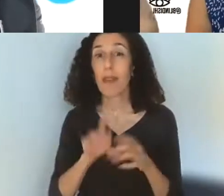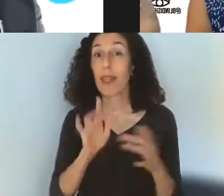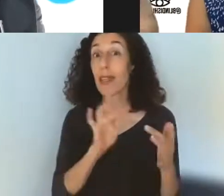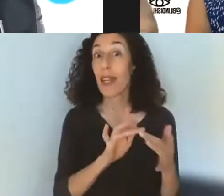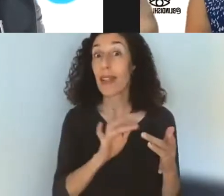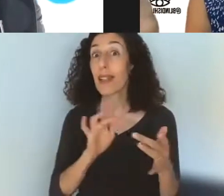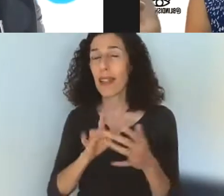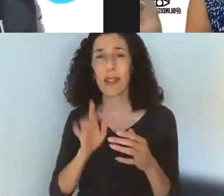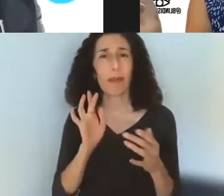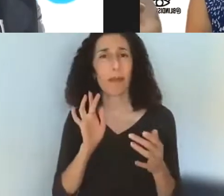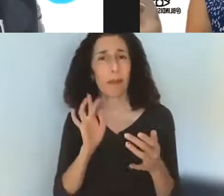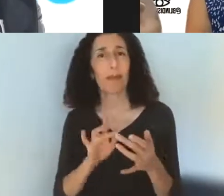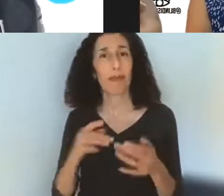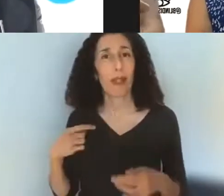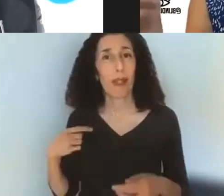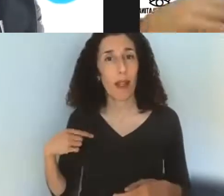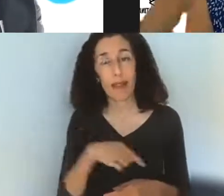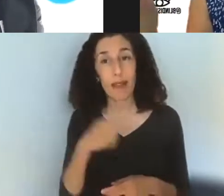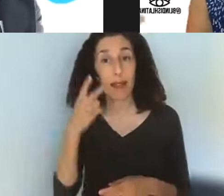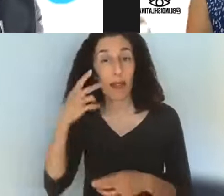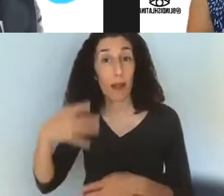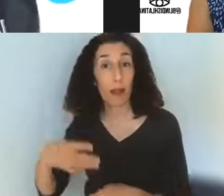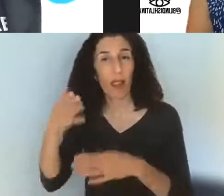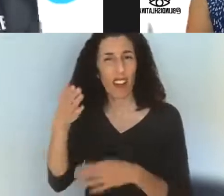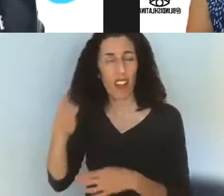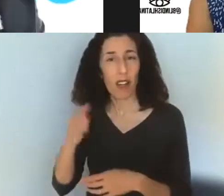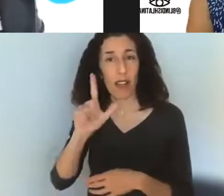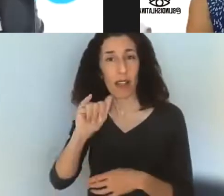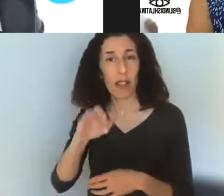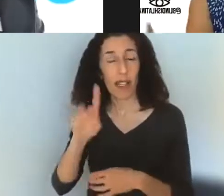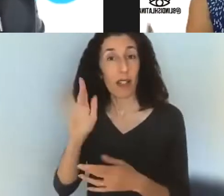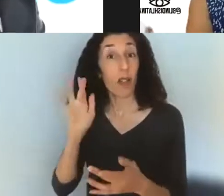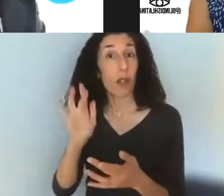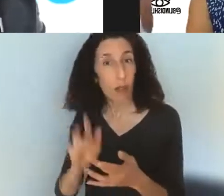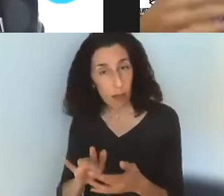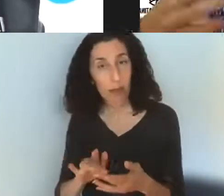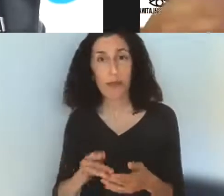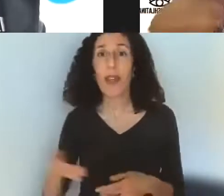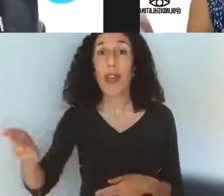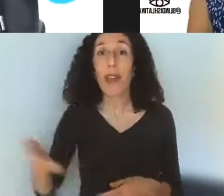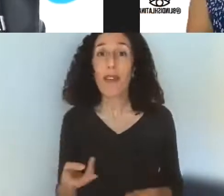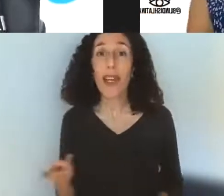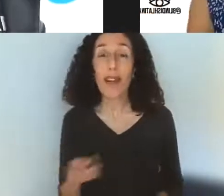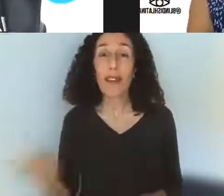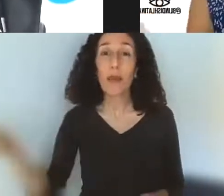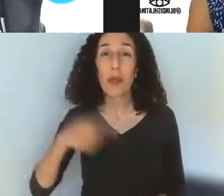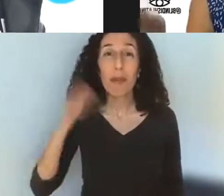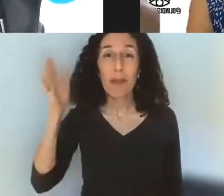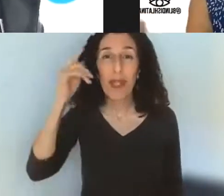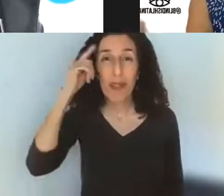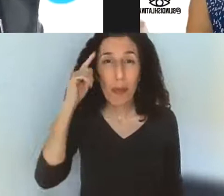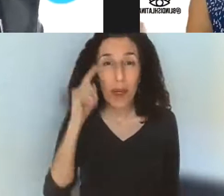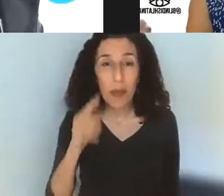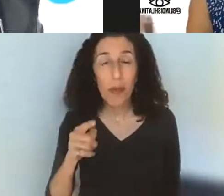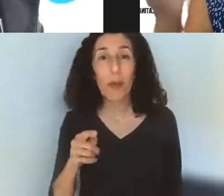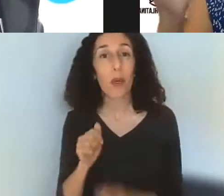need them again, we can share them. Feel free to invite us to speak together or separately, as we both